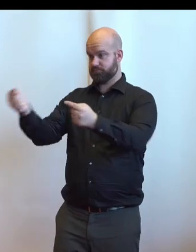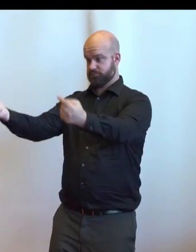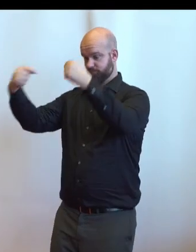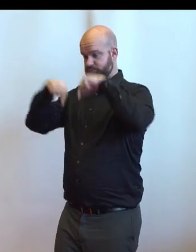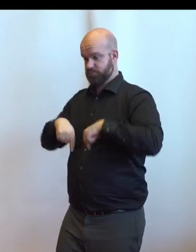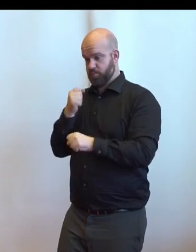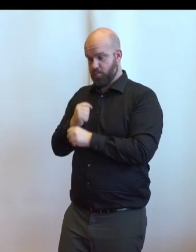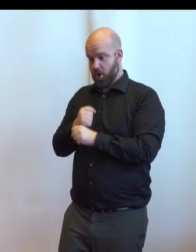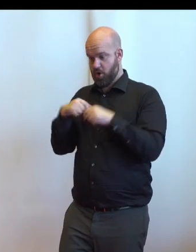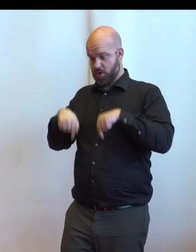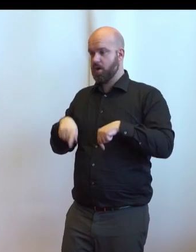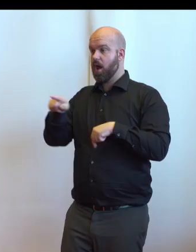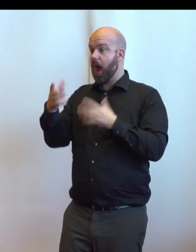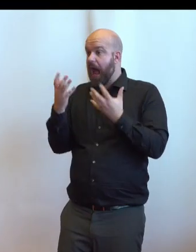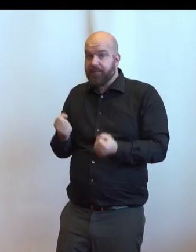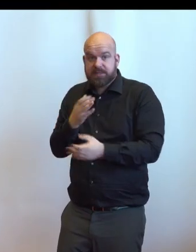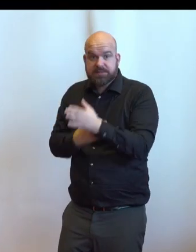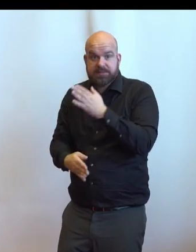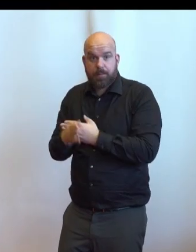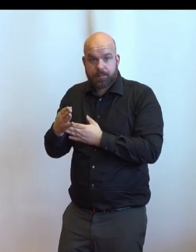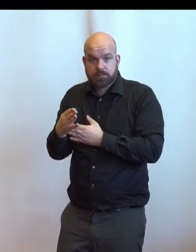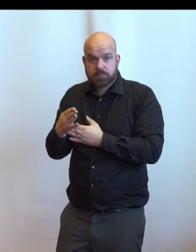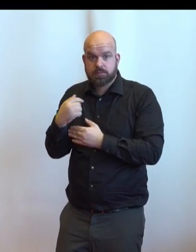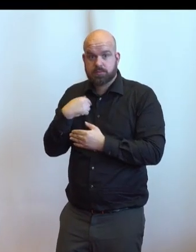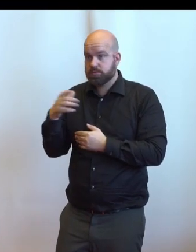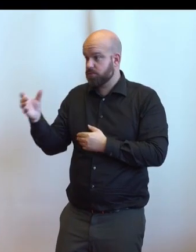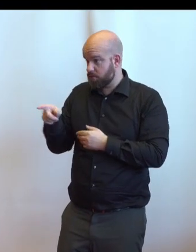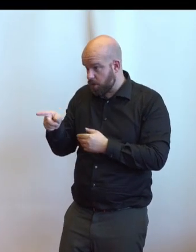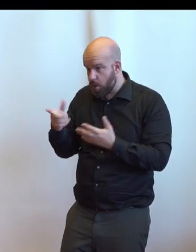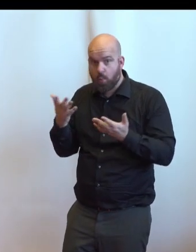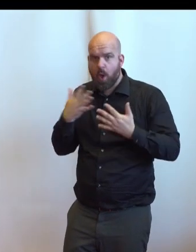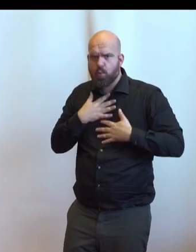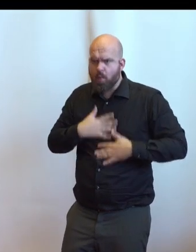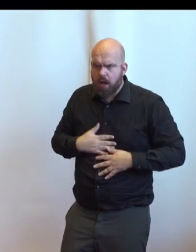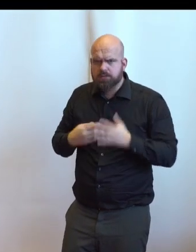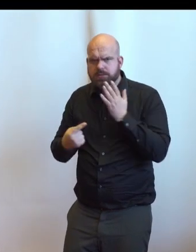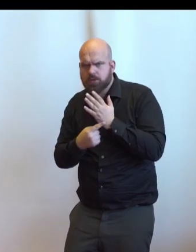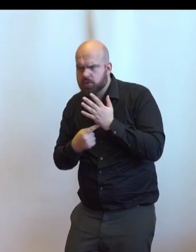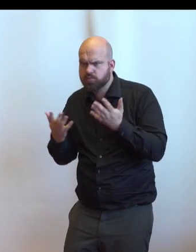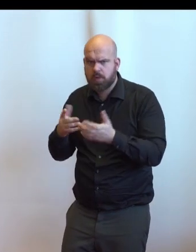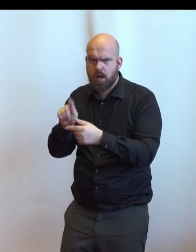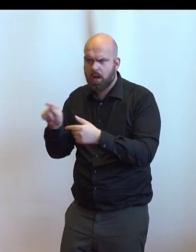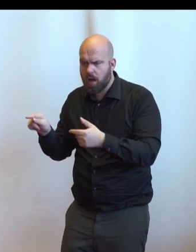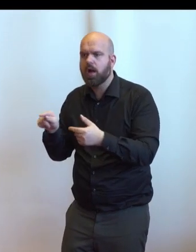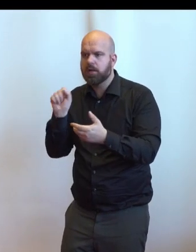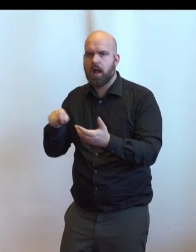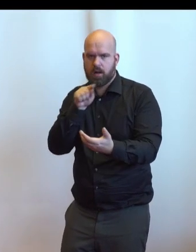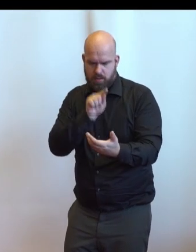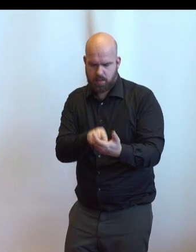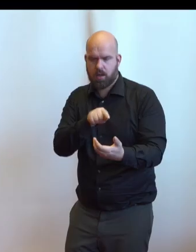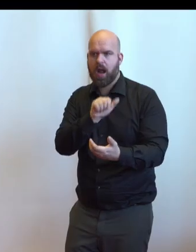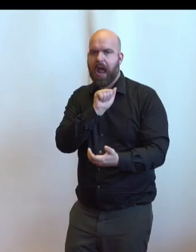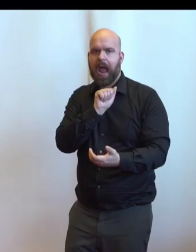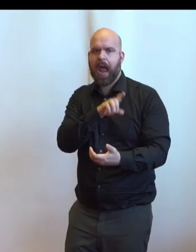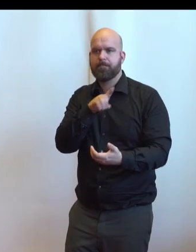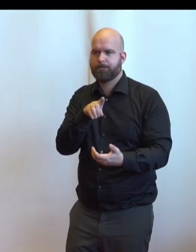an employee requires an accommodation, they can download this app on their smartphone. They will use that app. For the